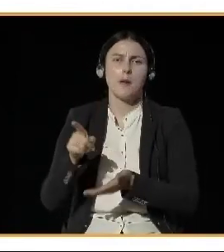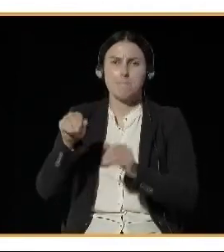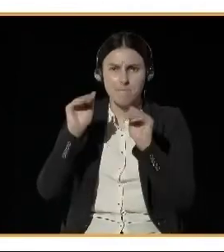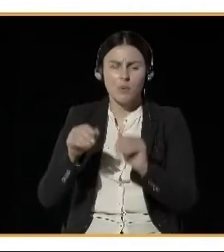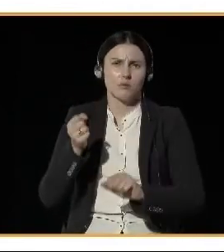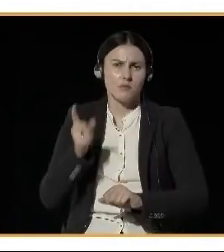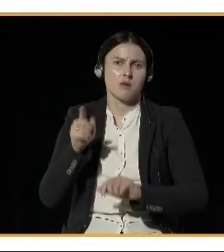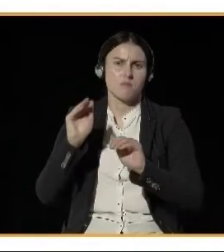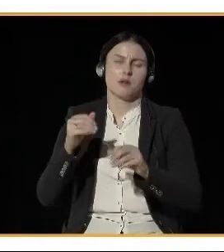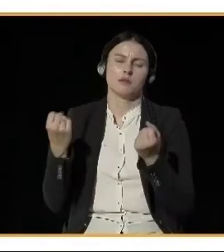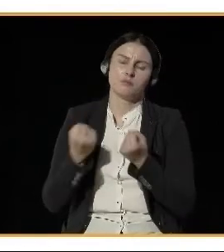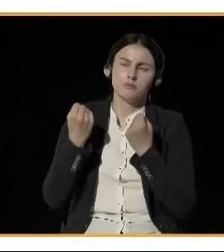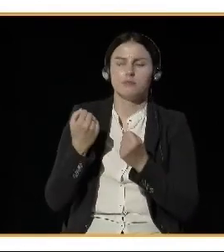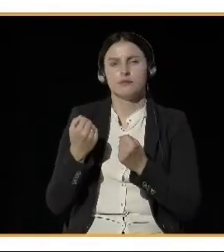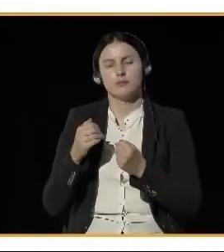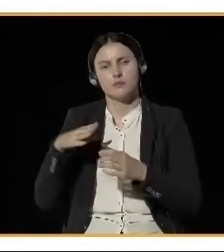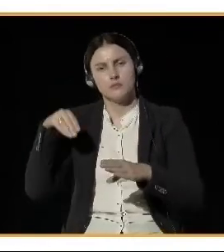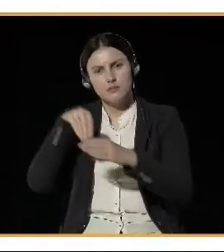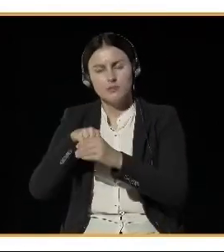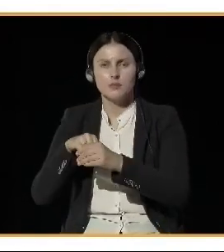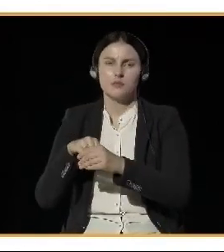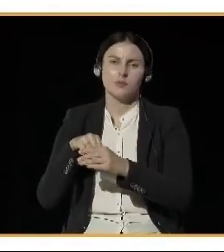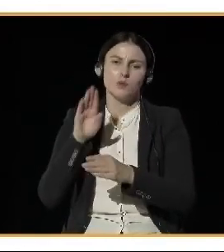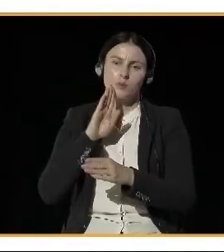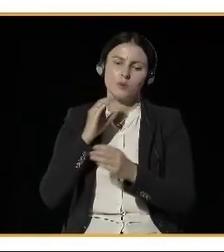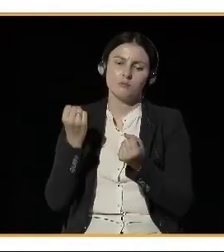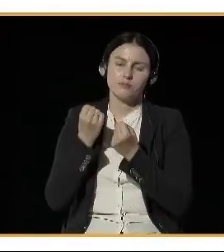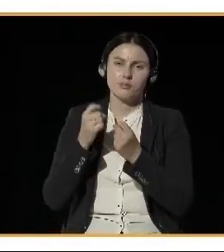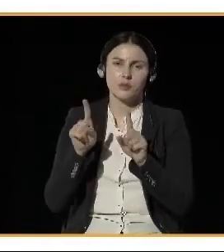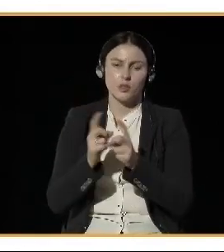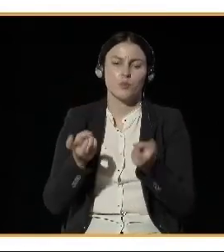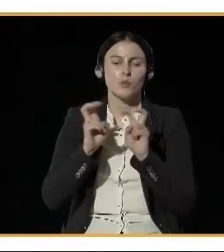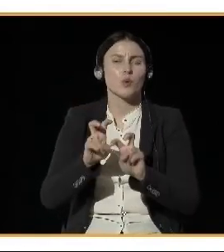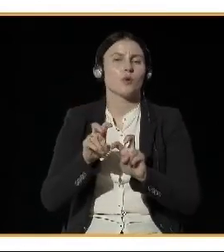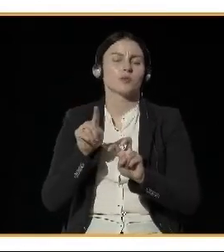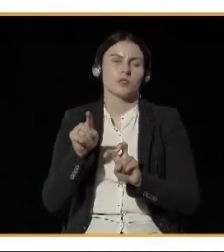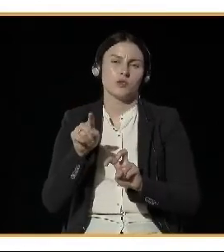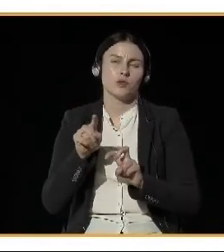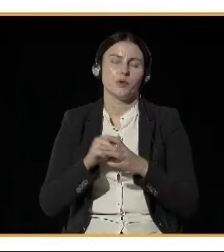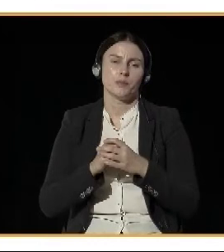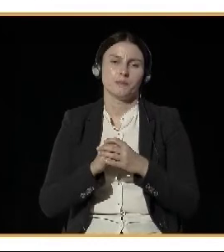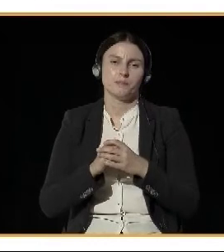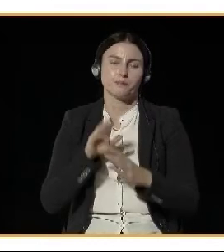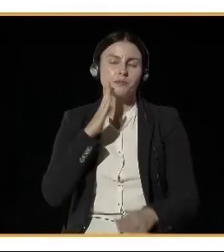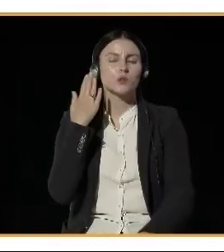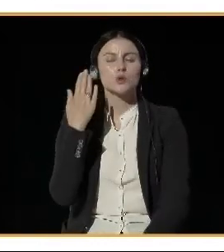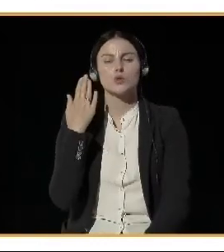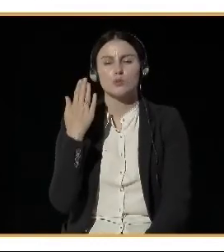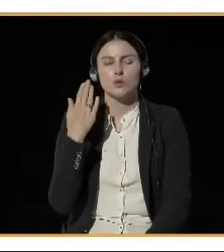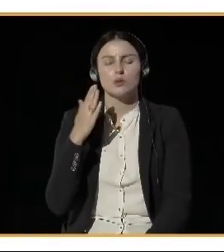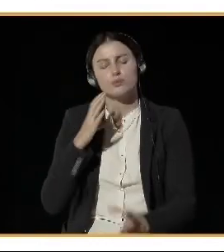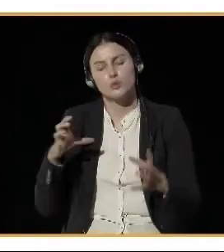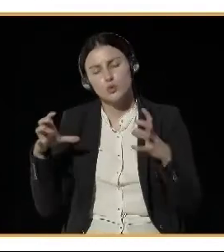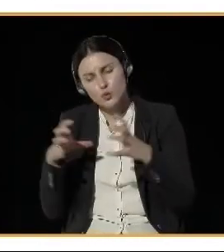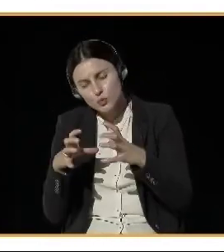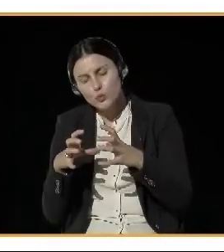actions of creating the caring communities. it's also the scale of